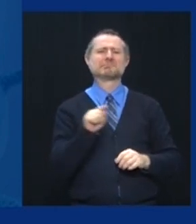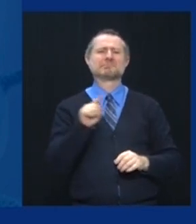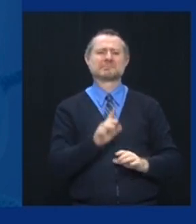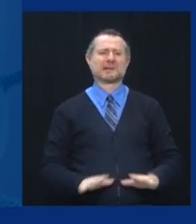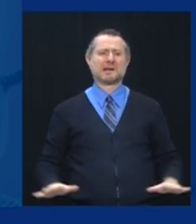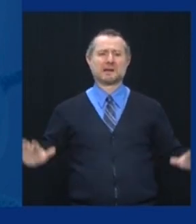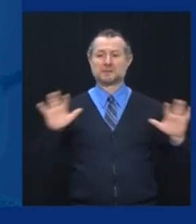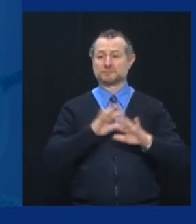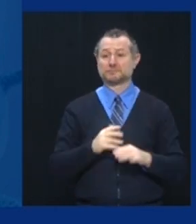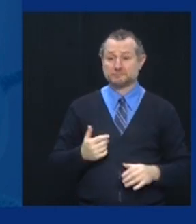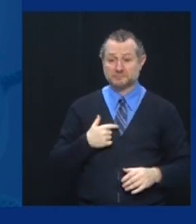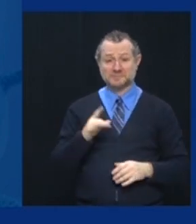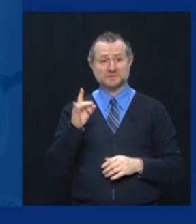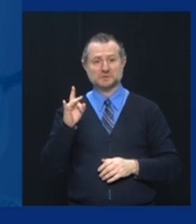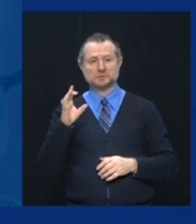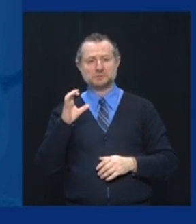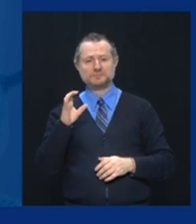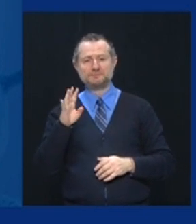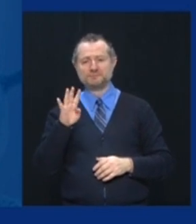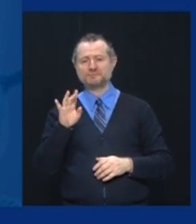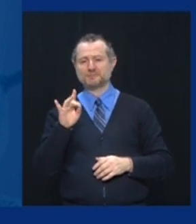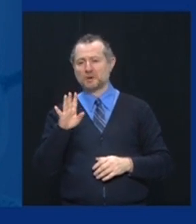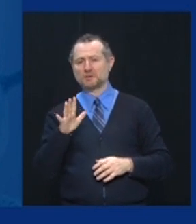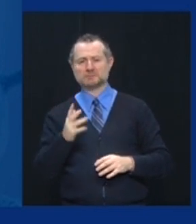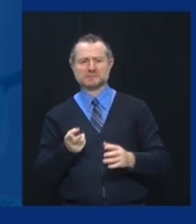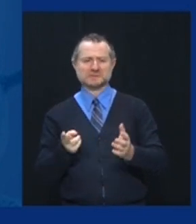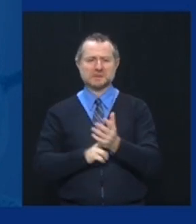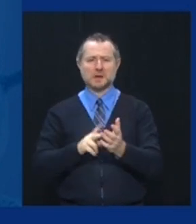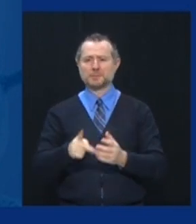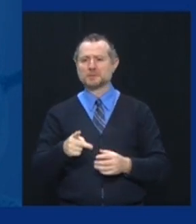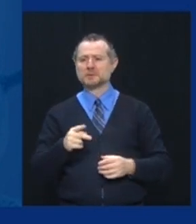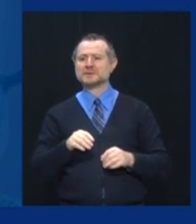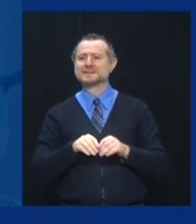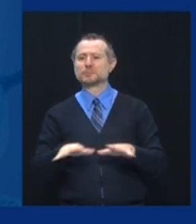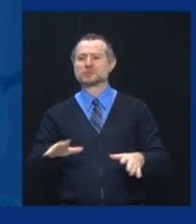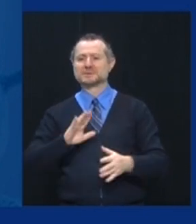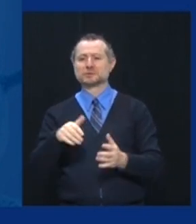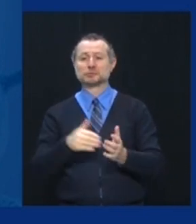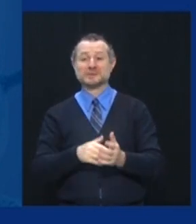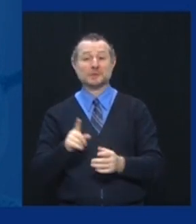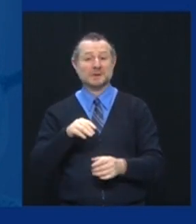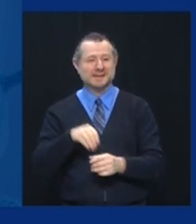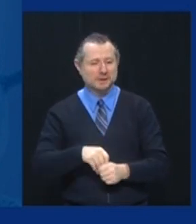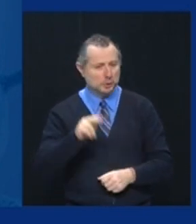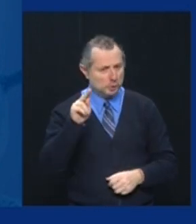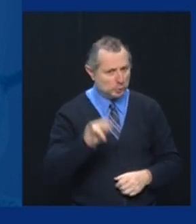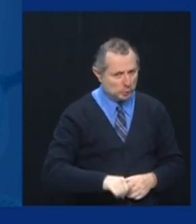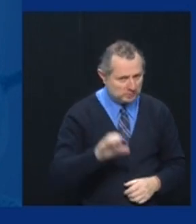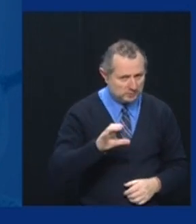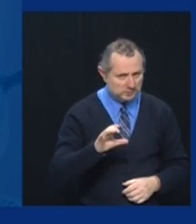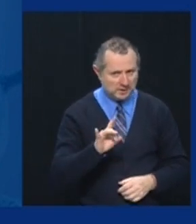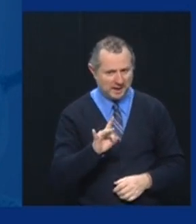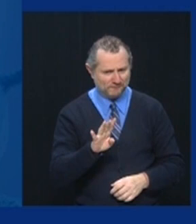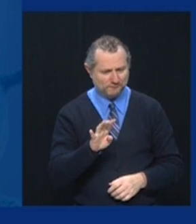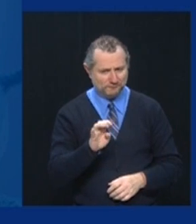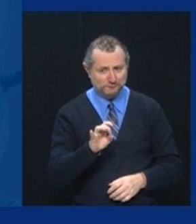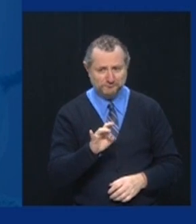845 signed up distribution centers in New York City that are ready to go, 700 on Long